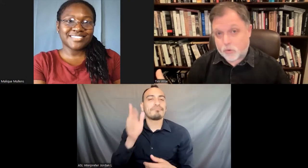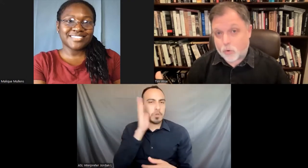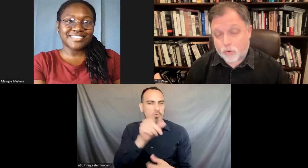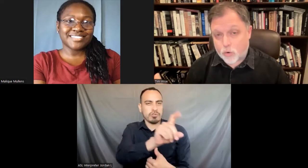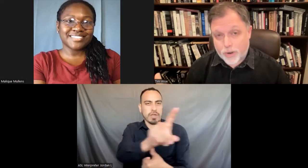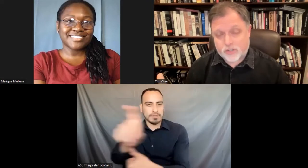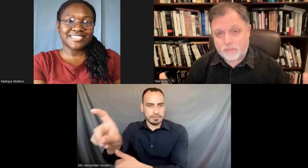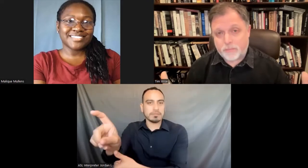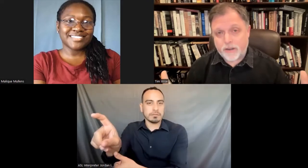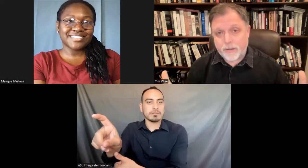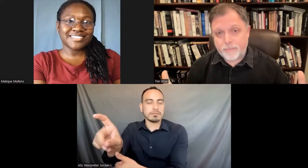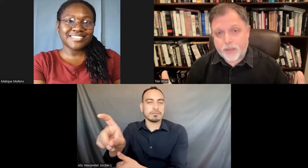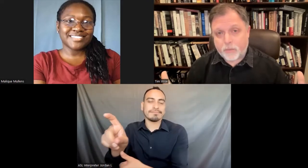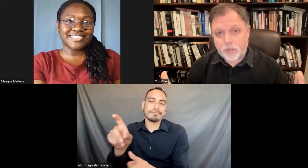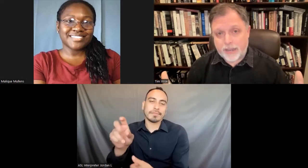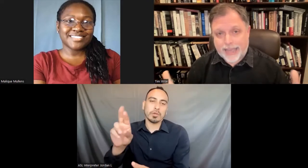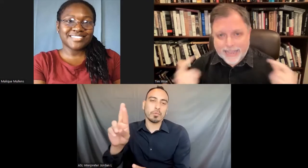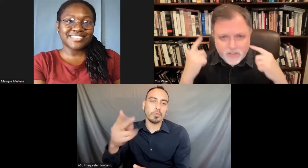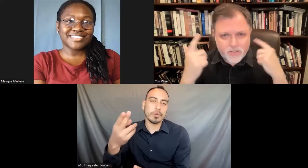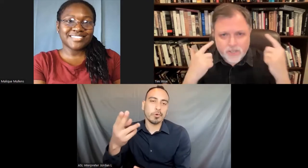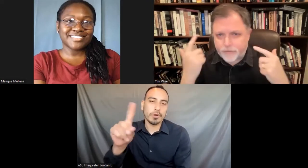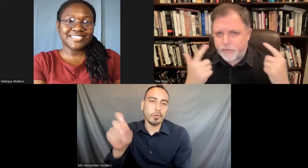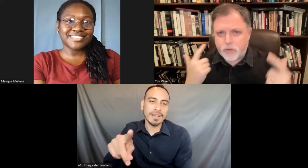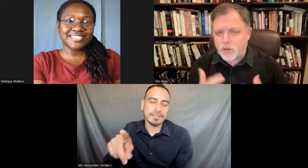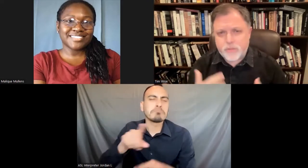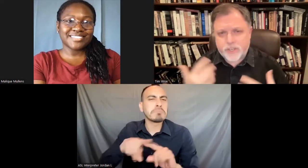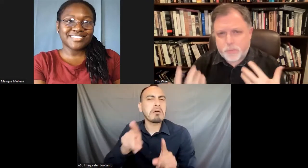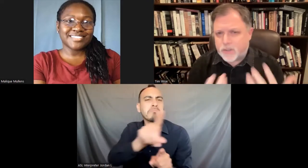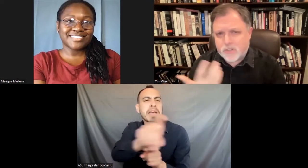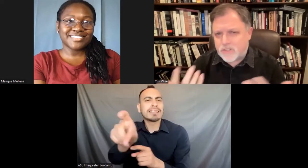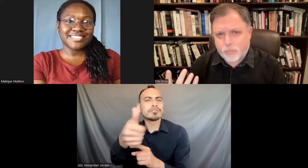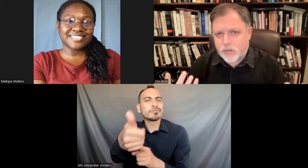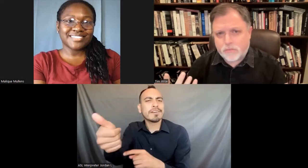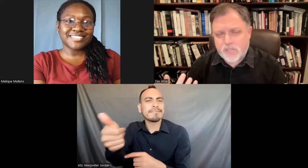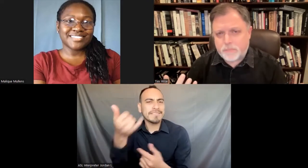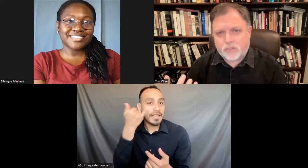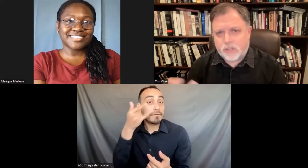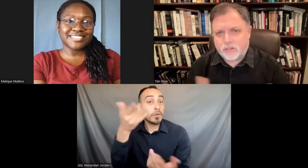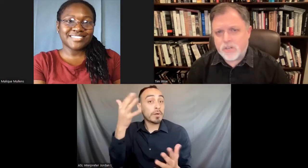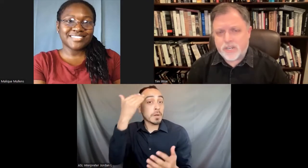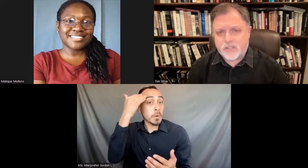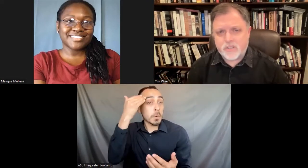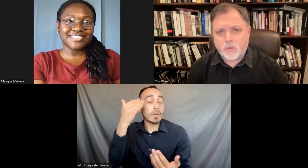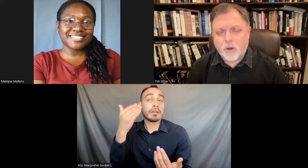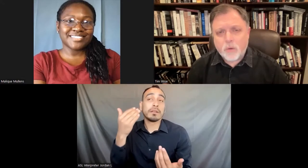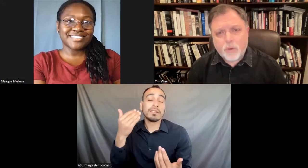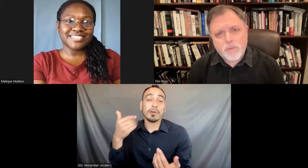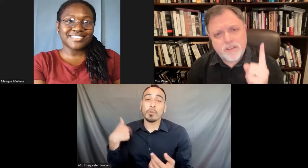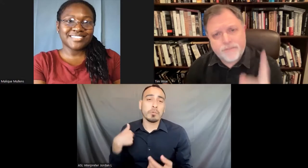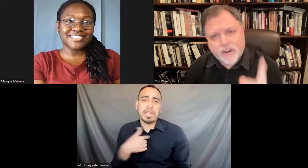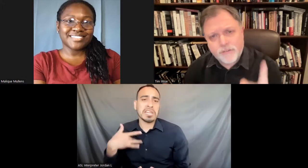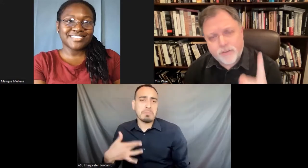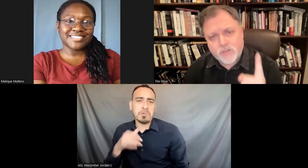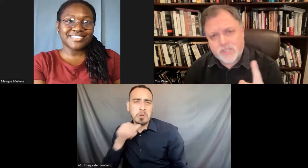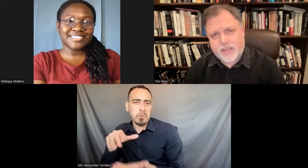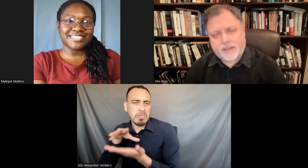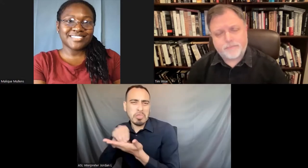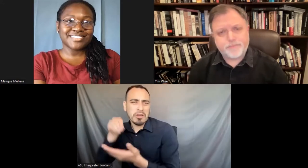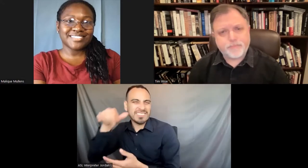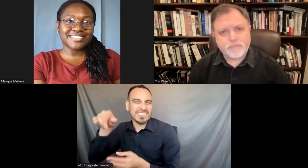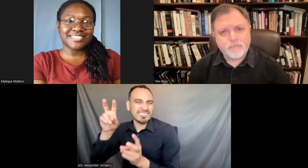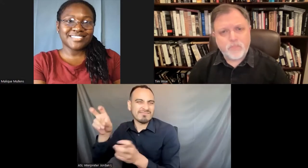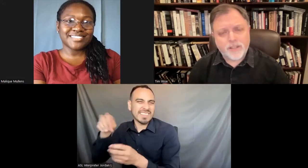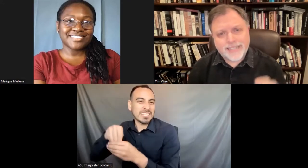it's a rhetorical question, but I want you to ask yourself if you knew this, because we don't typically learn it in school. What was the very first